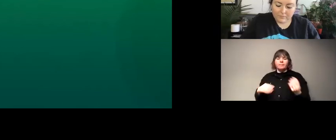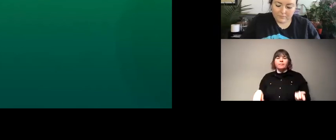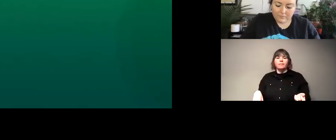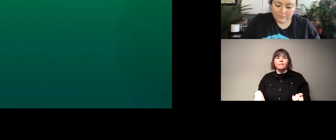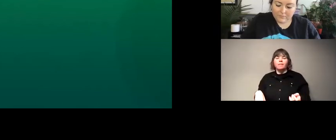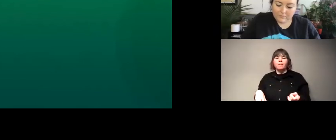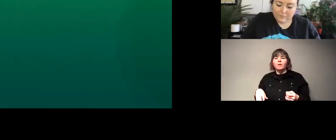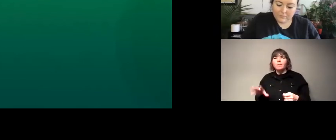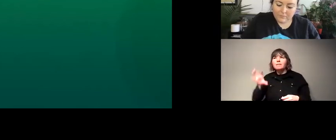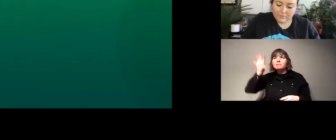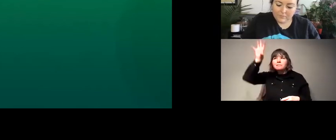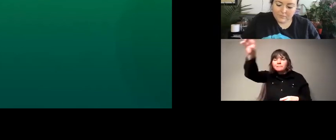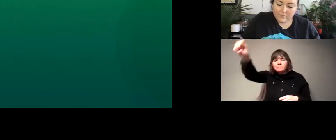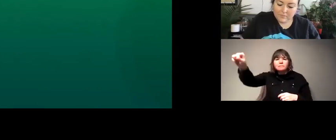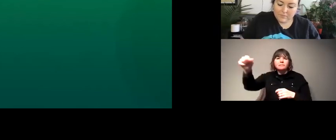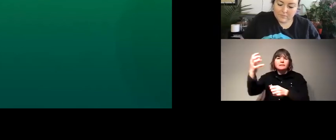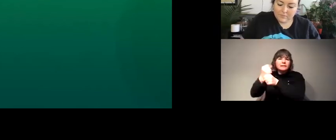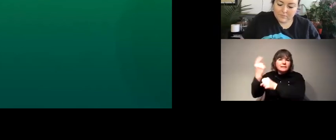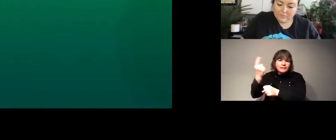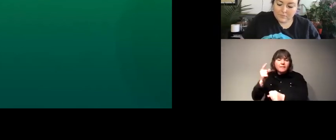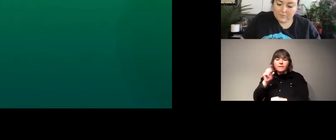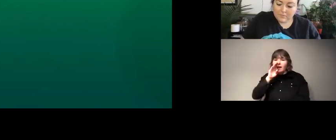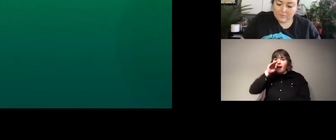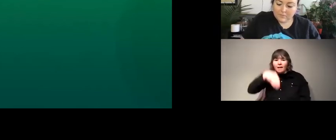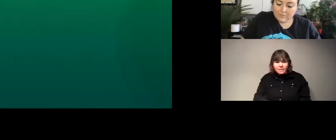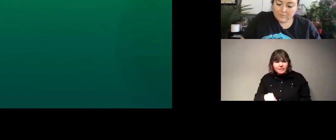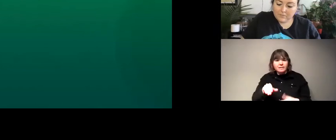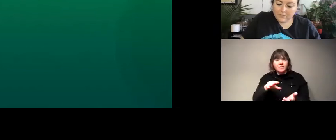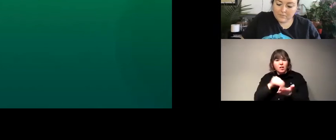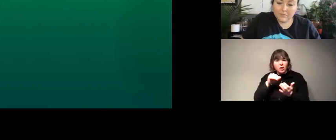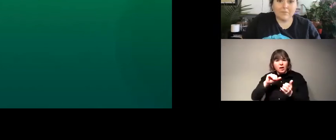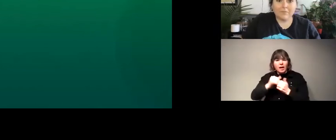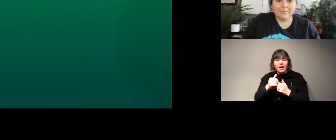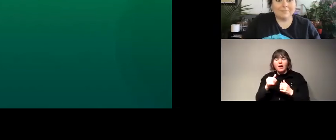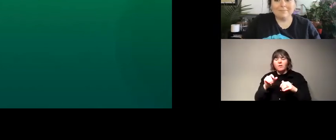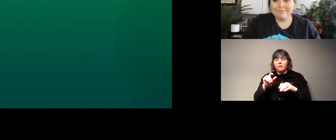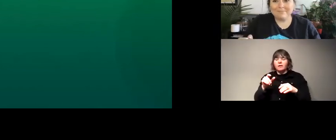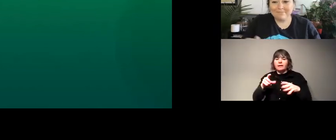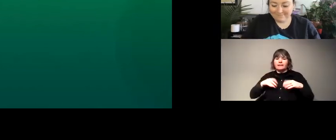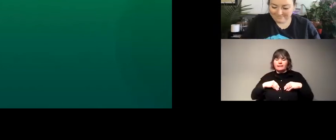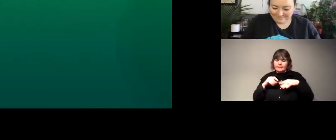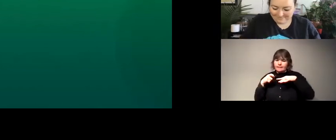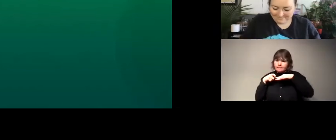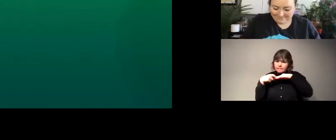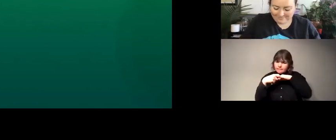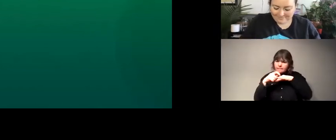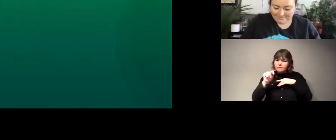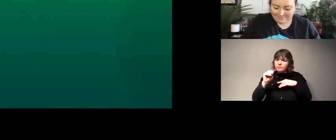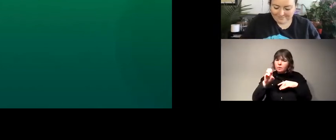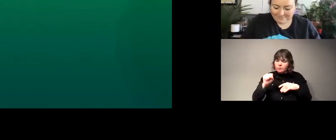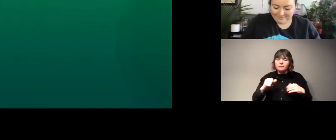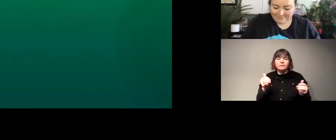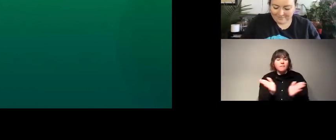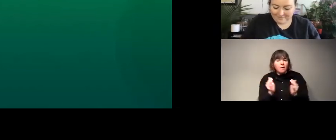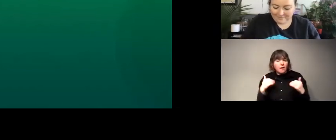say, reaching up for an object. For our elephants, they have to learn how to get their toenails trimmed. Some of our smaller animals also